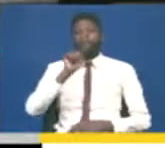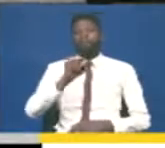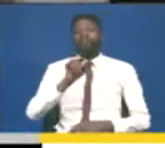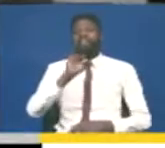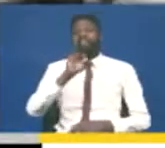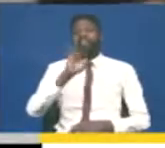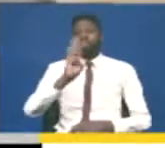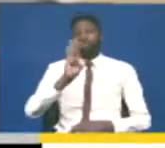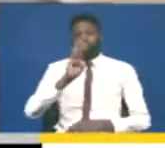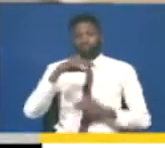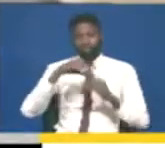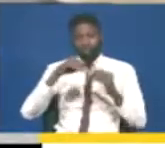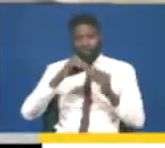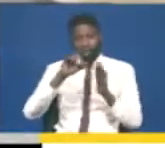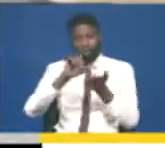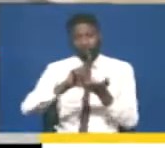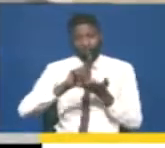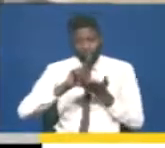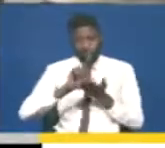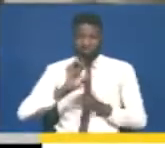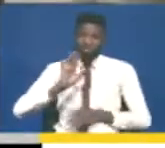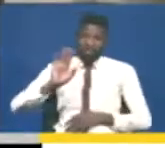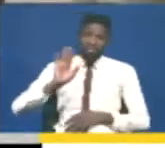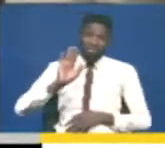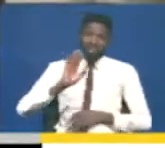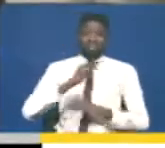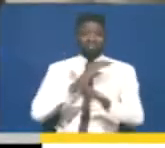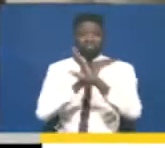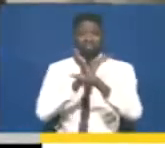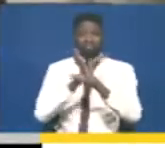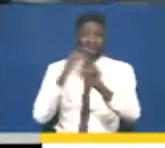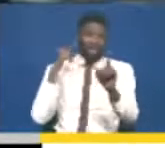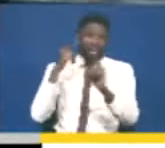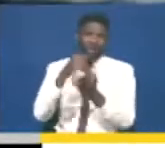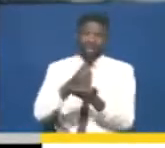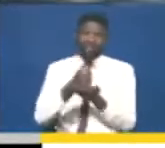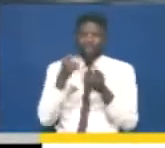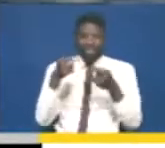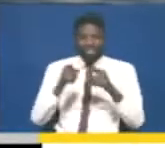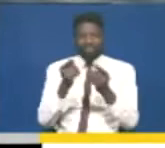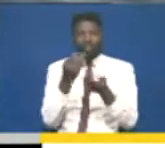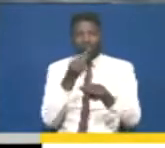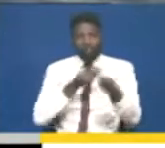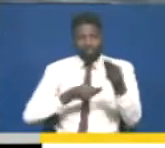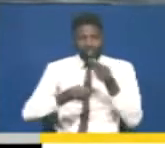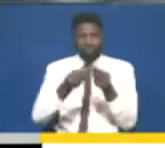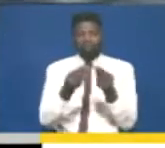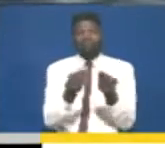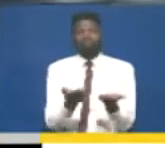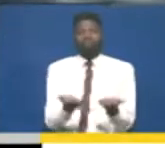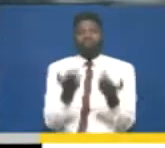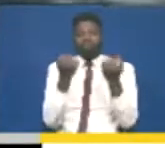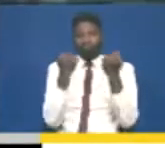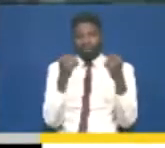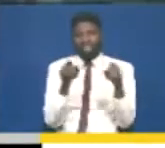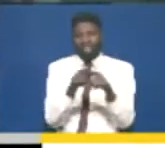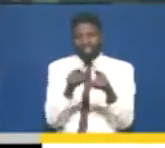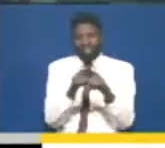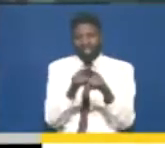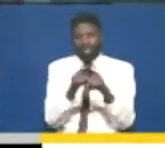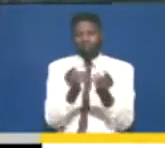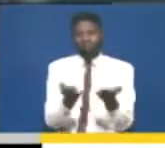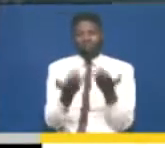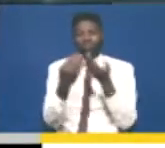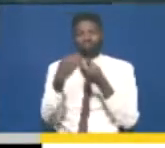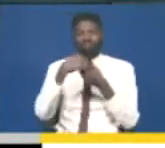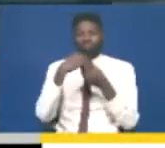be a 38-month loan program meant to help Zambia restore economic stability and foster higher and more inclusive growth as the